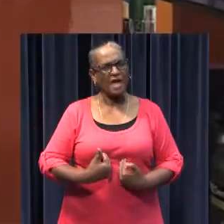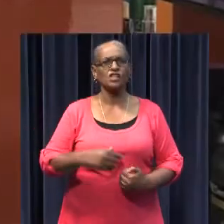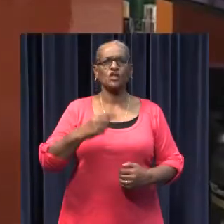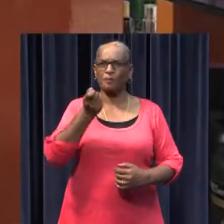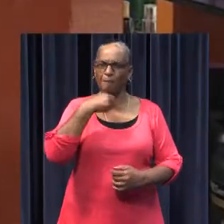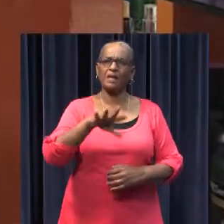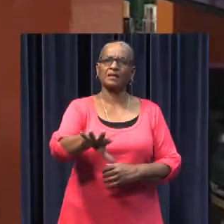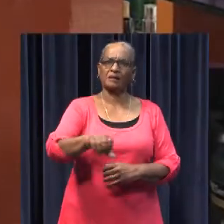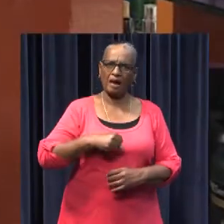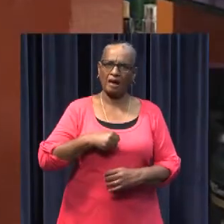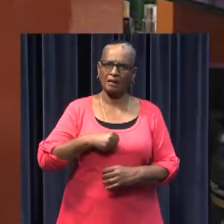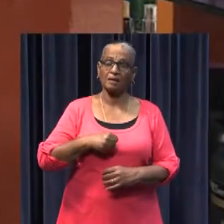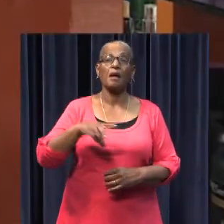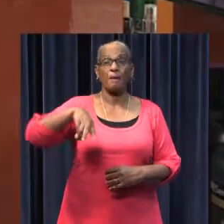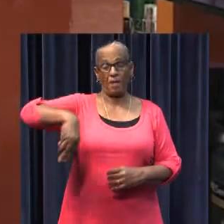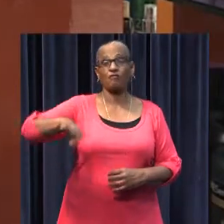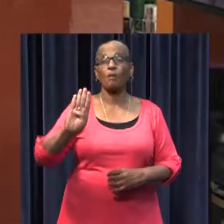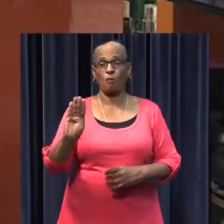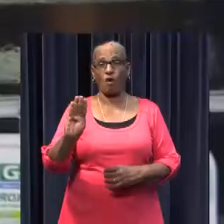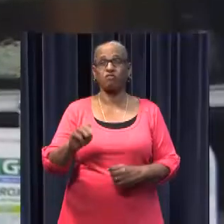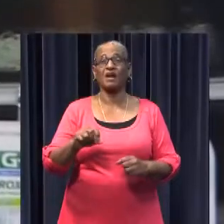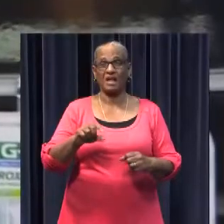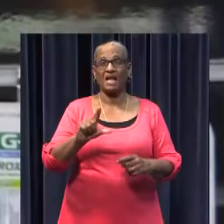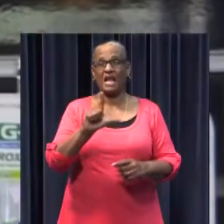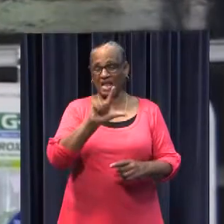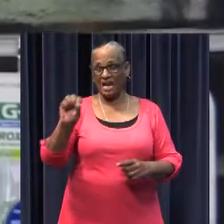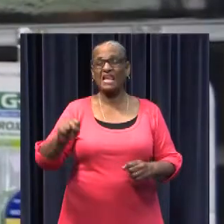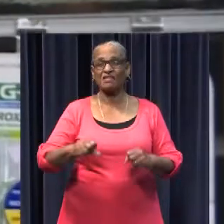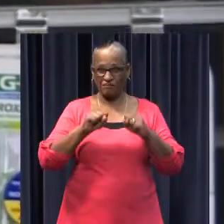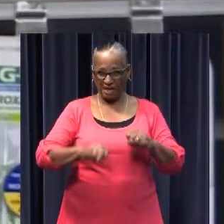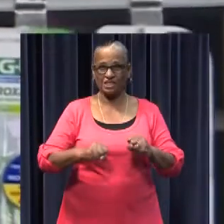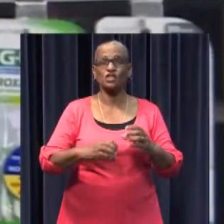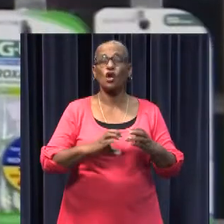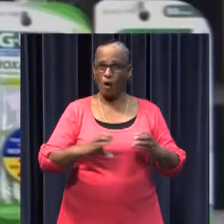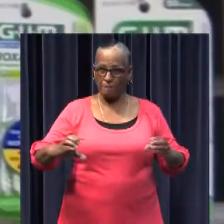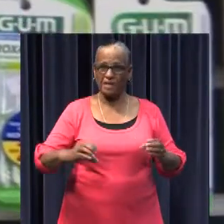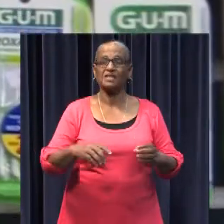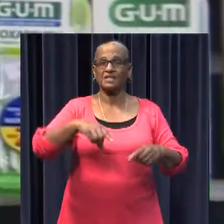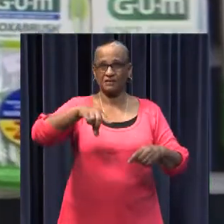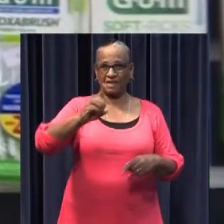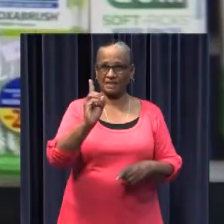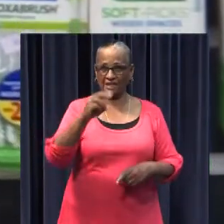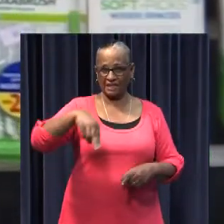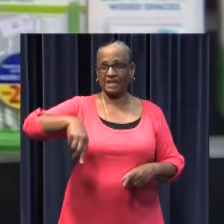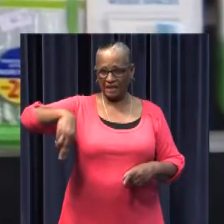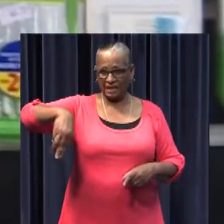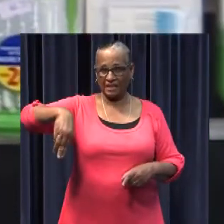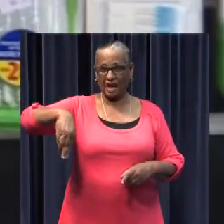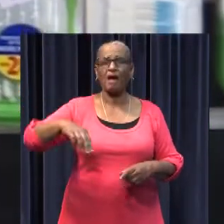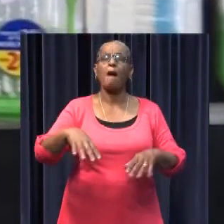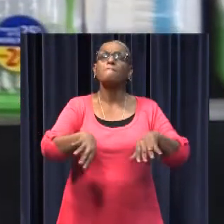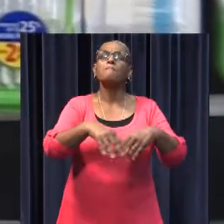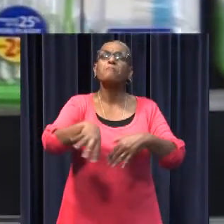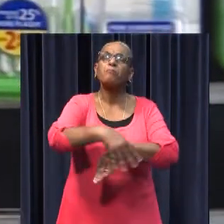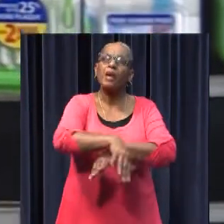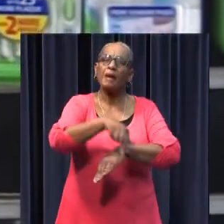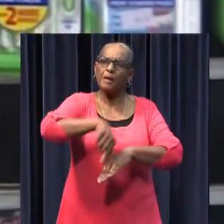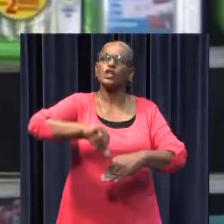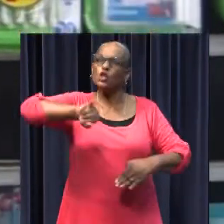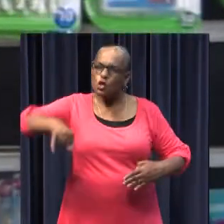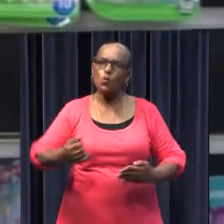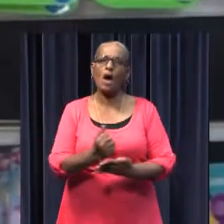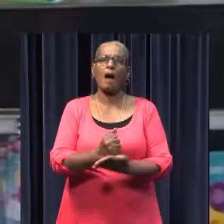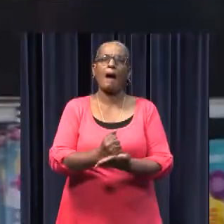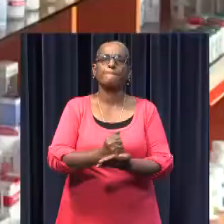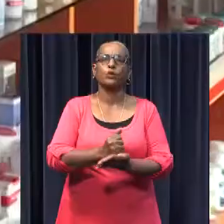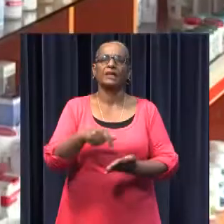medicine. MP Melvin Bofa, member of the Permanent Committee for Public Health in the National Assembly, is also happy